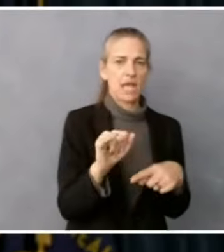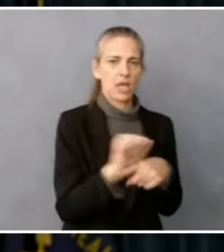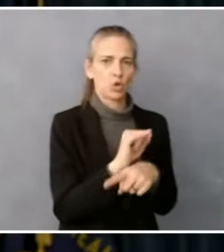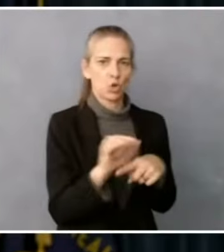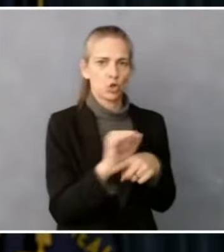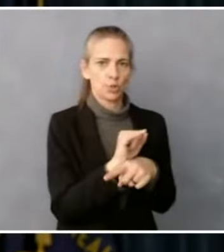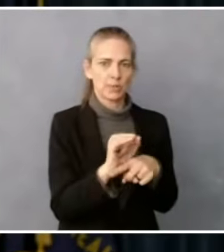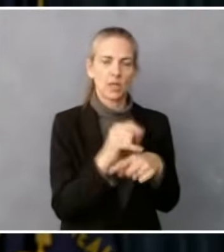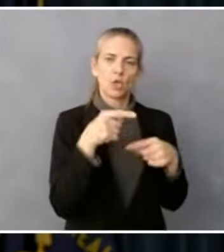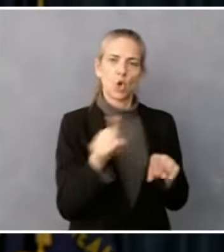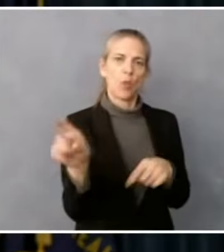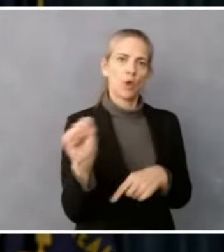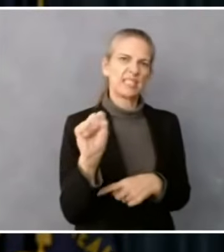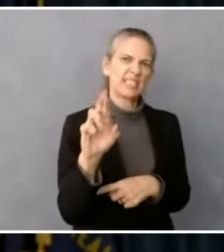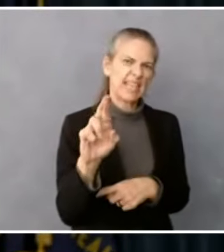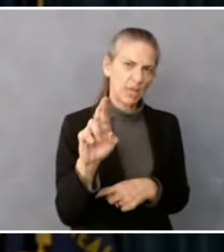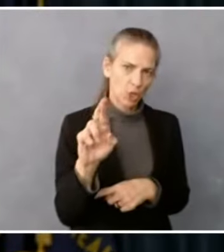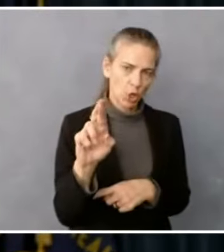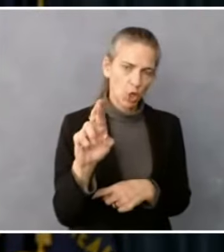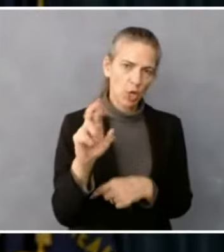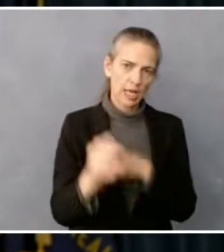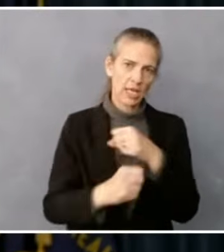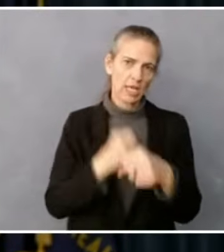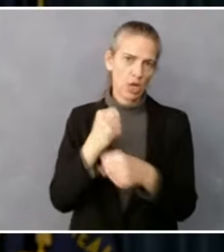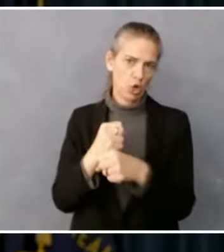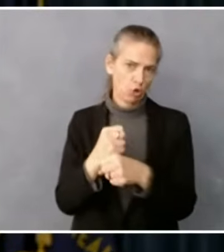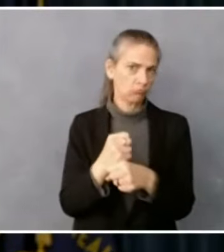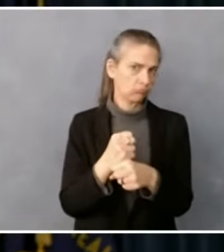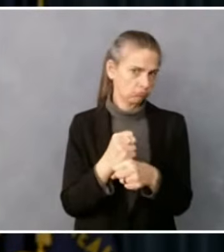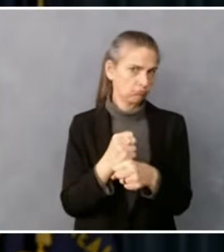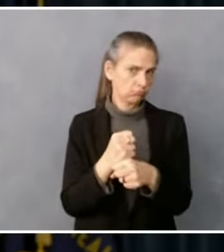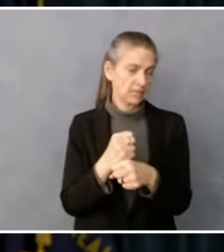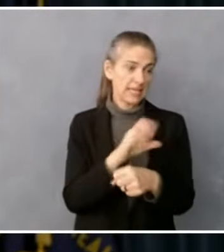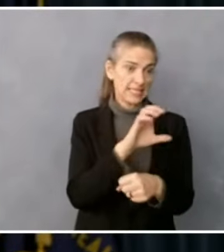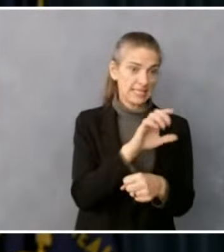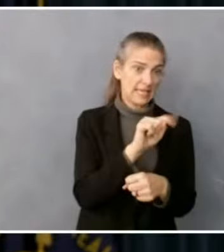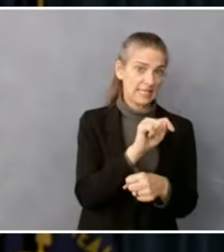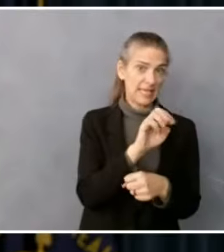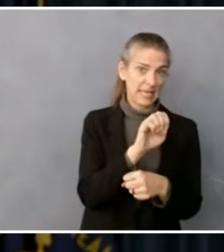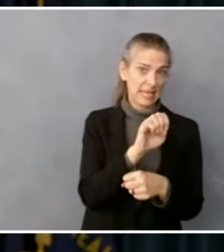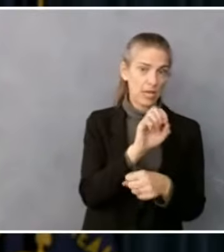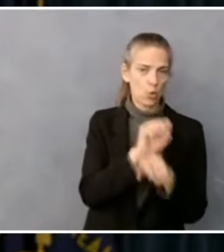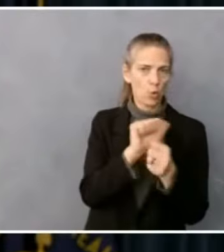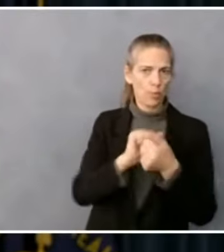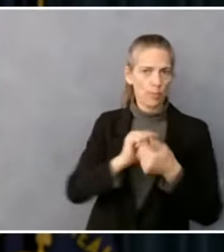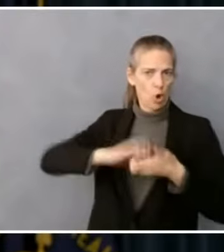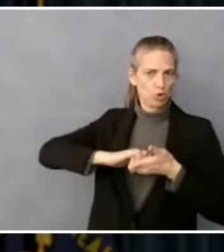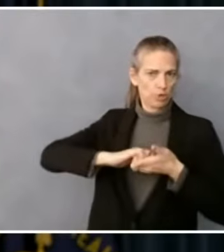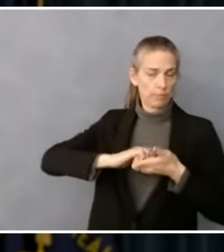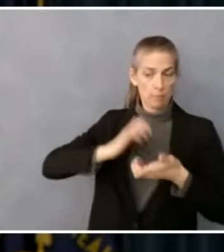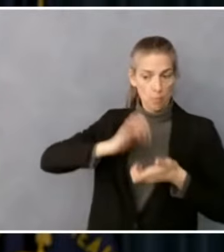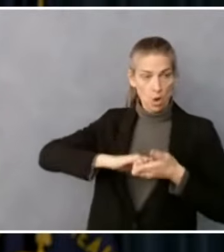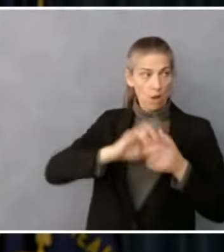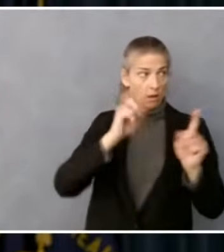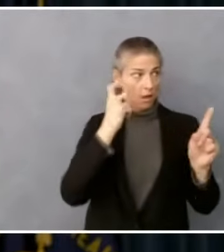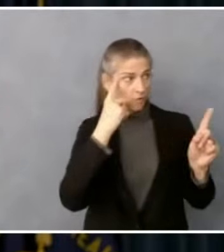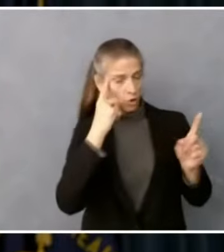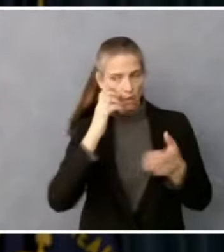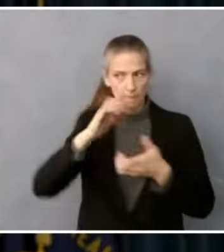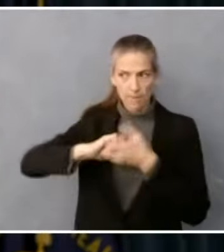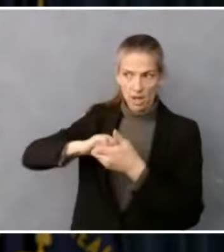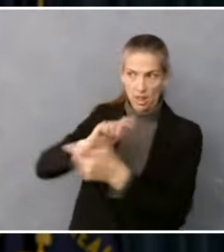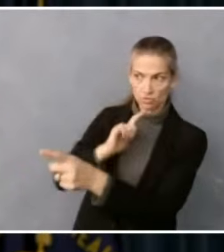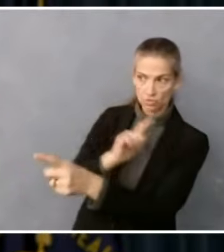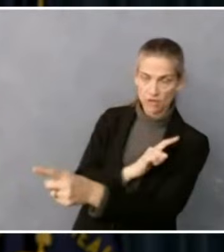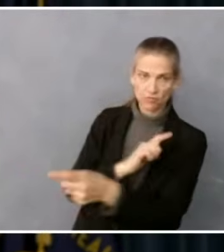year. CTE works through partnerships, whether it be with the governor's office, whether it be with our legislature, whether it be